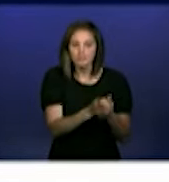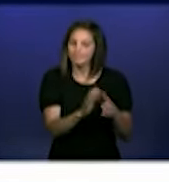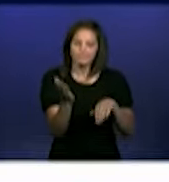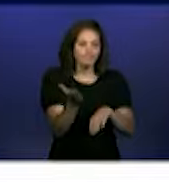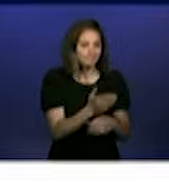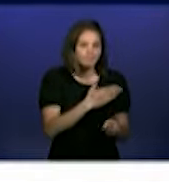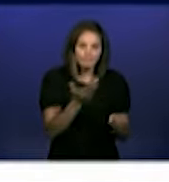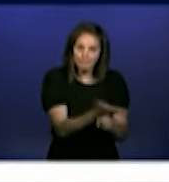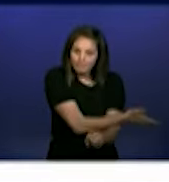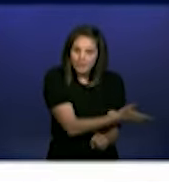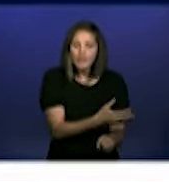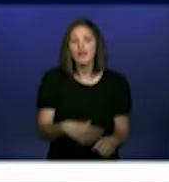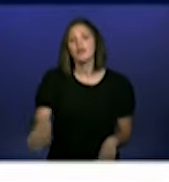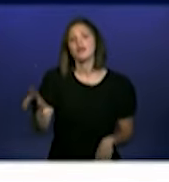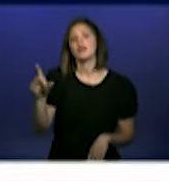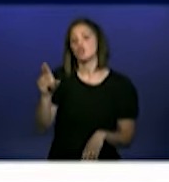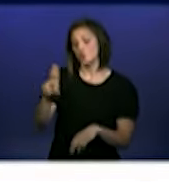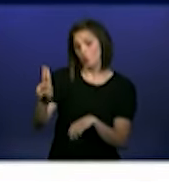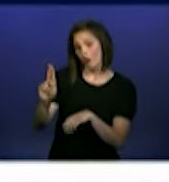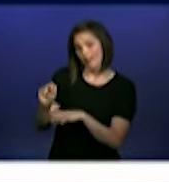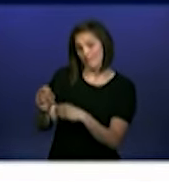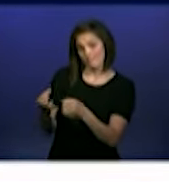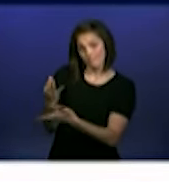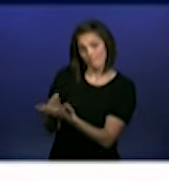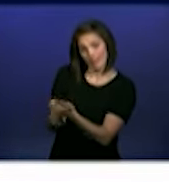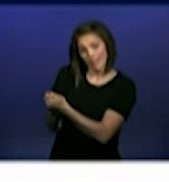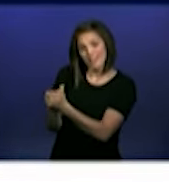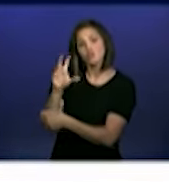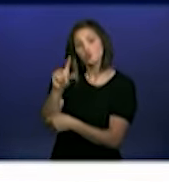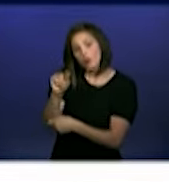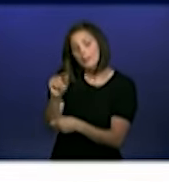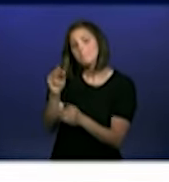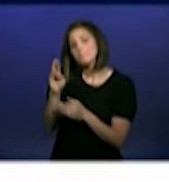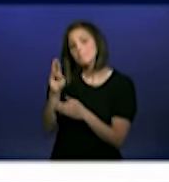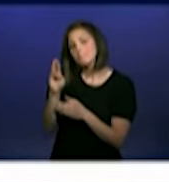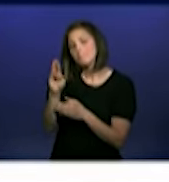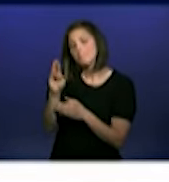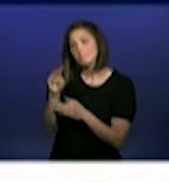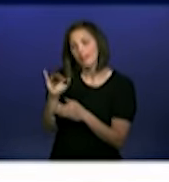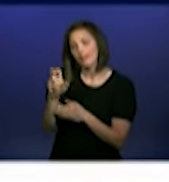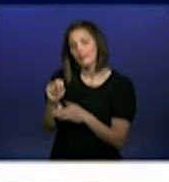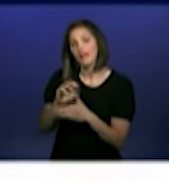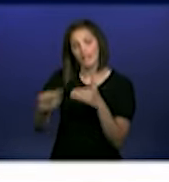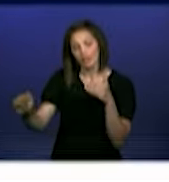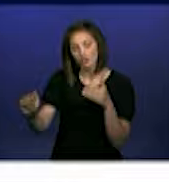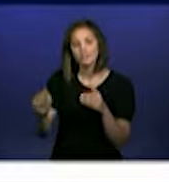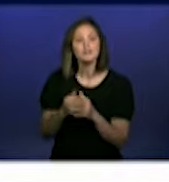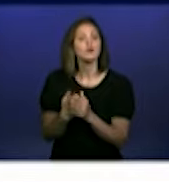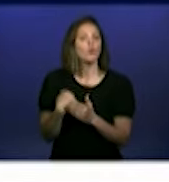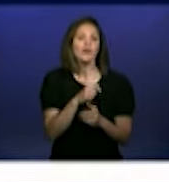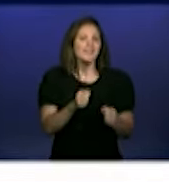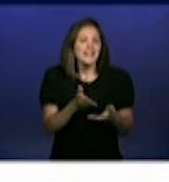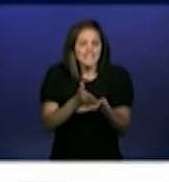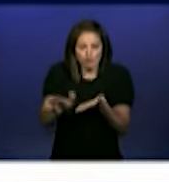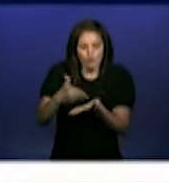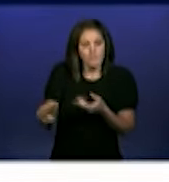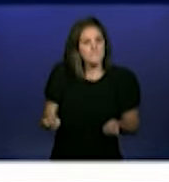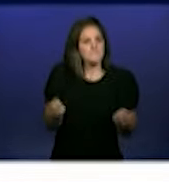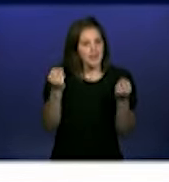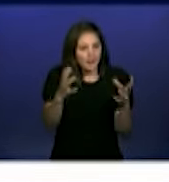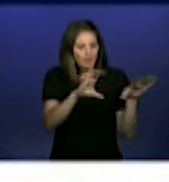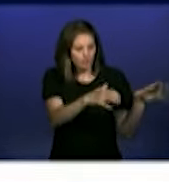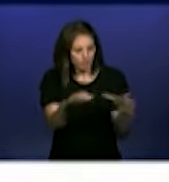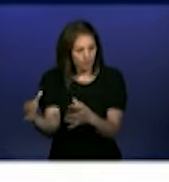at $20 billion a year. We have hundreds of thousands of personnel that are part of the DOD in a clerical nature that we could get rid of and have no impact to national